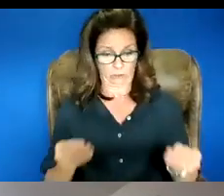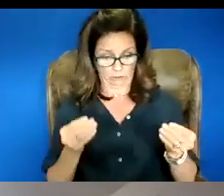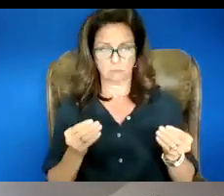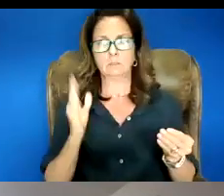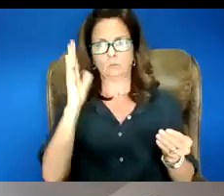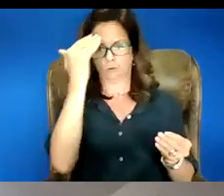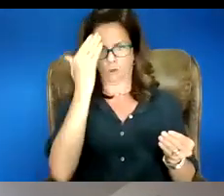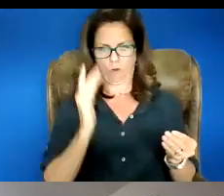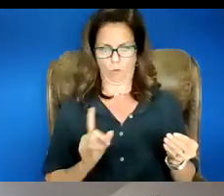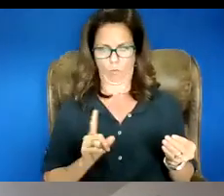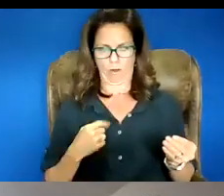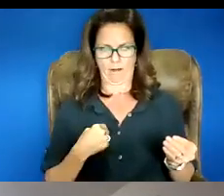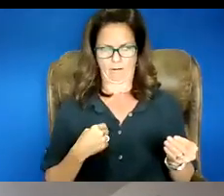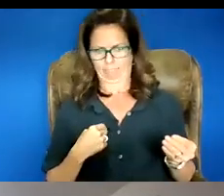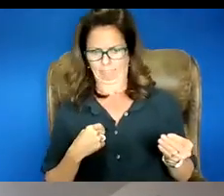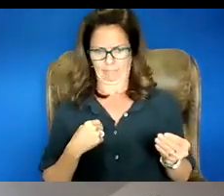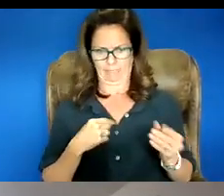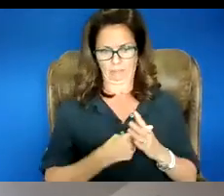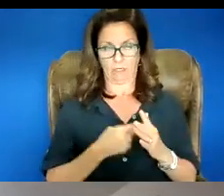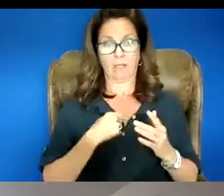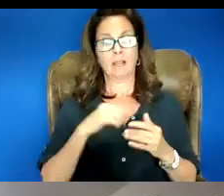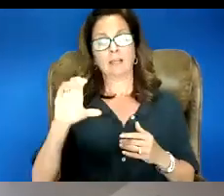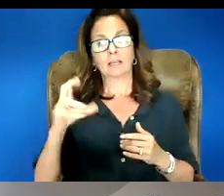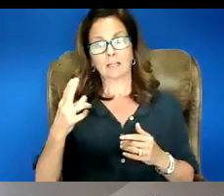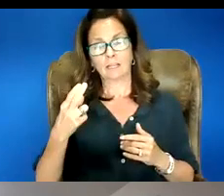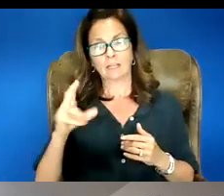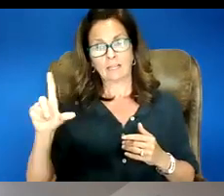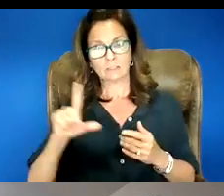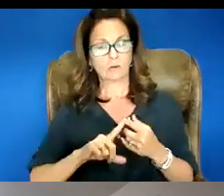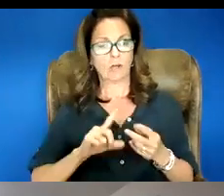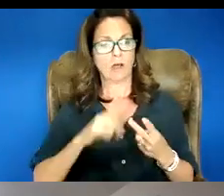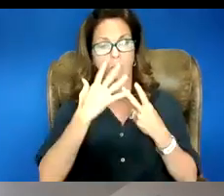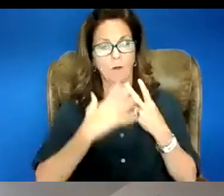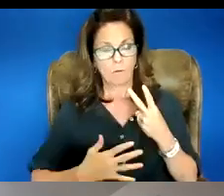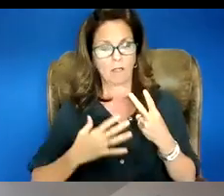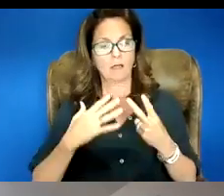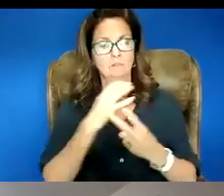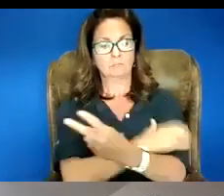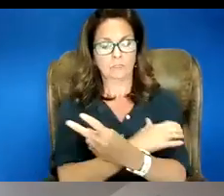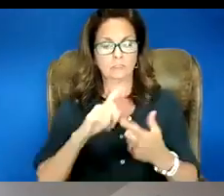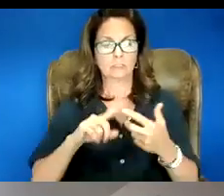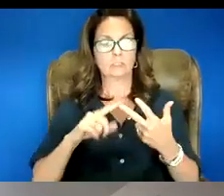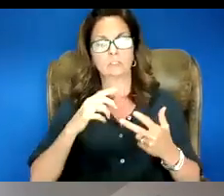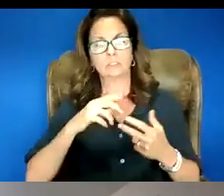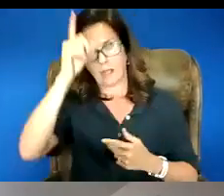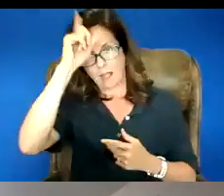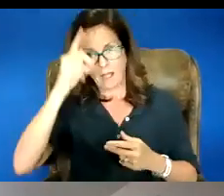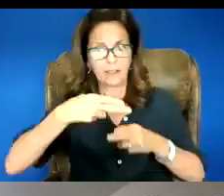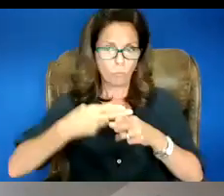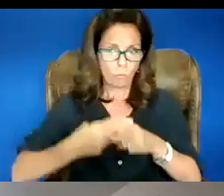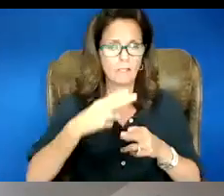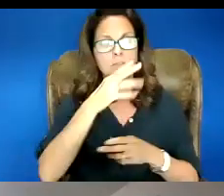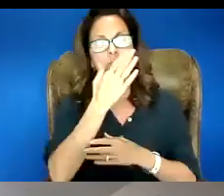It's going to measure your cholesterol, your blood sugar, your height, weight, blood pressure, all of that. And we know what your starting point